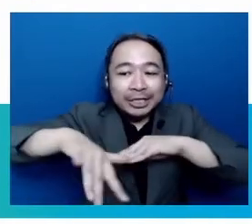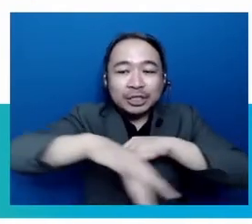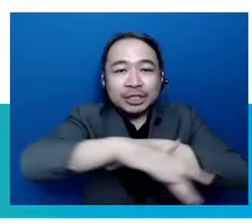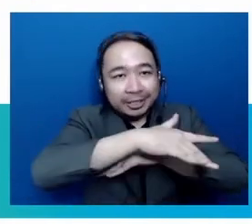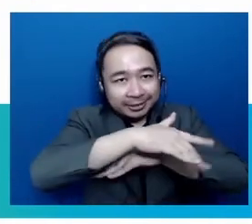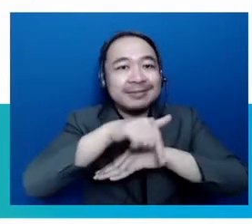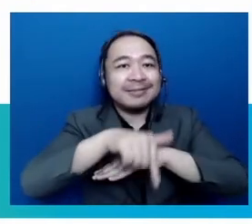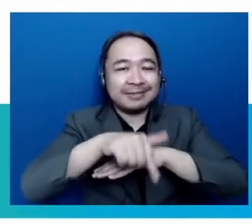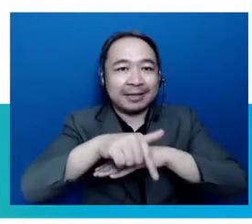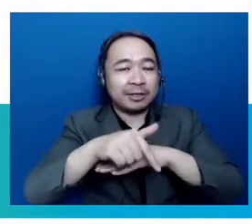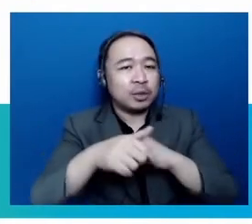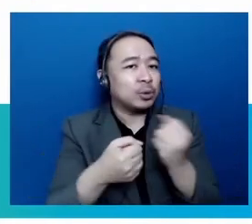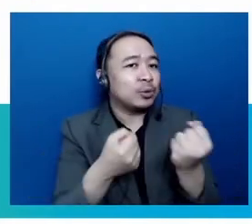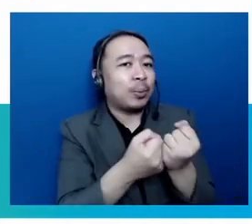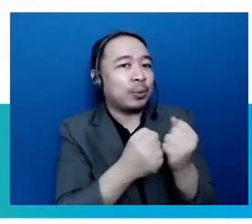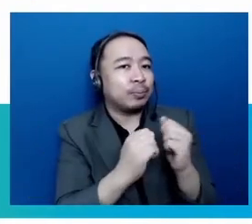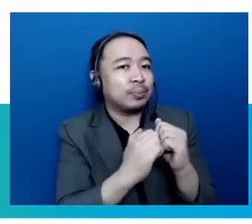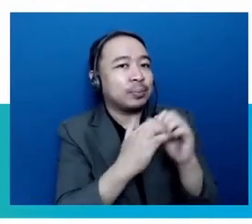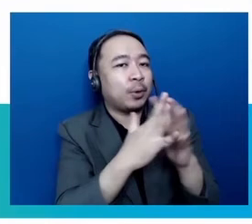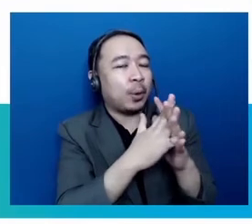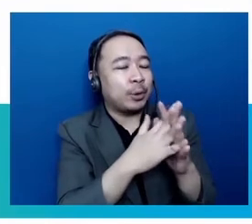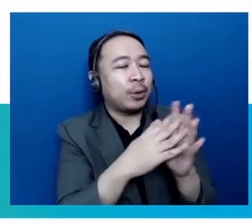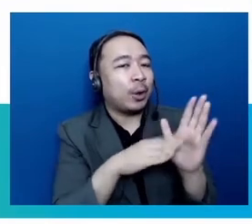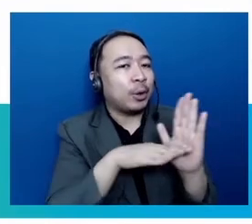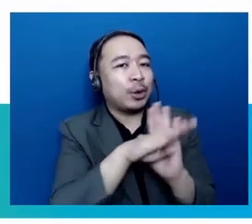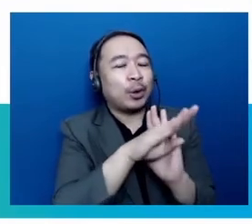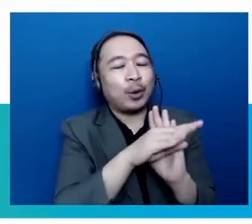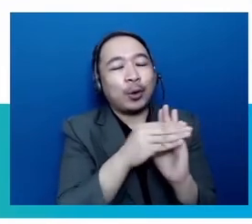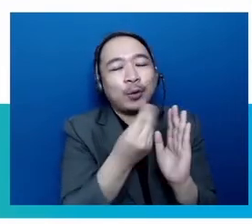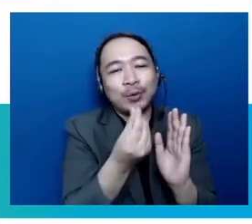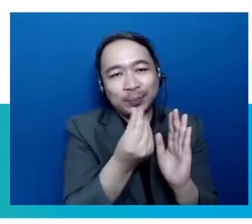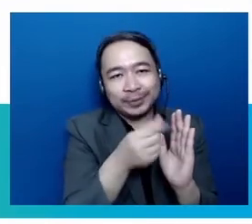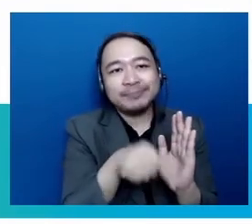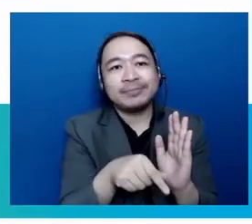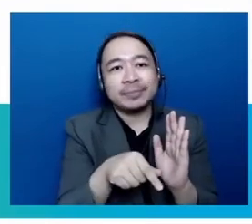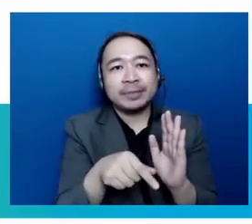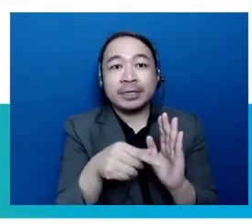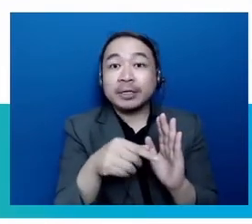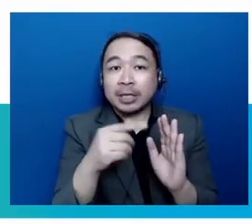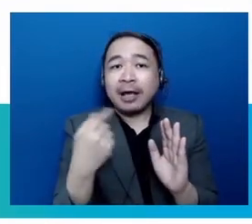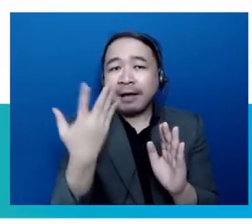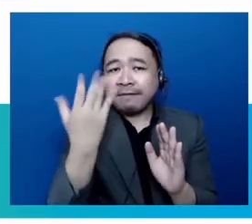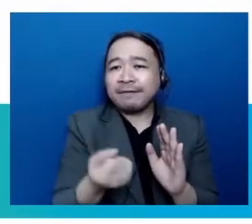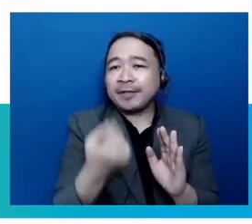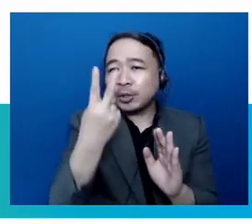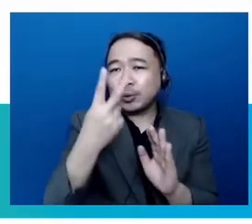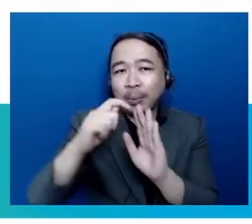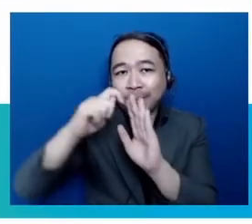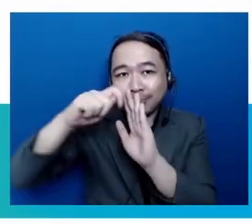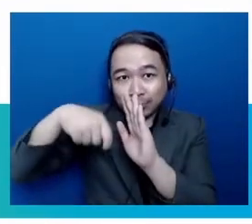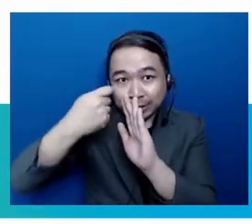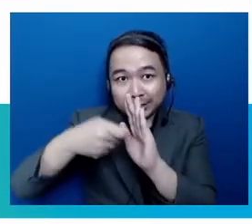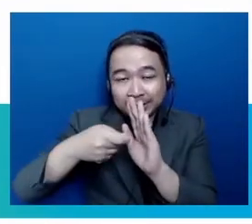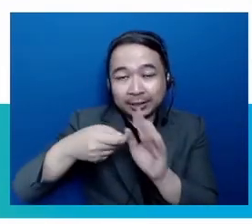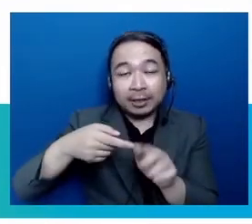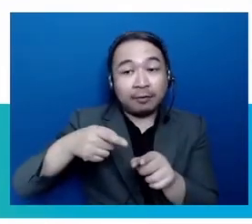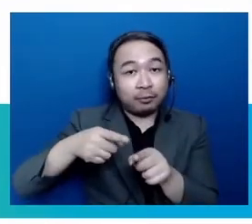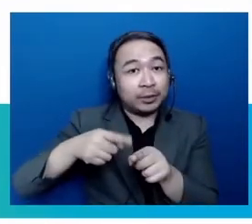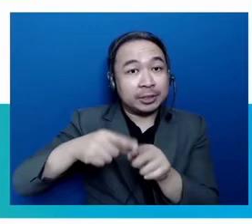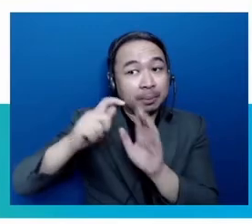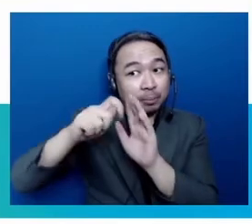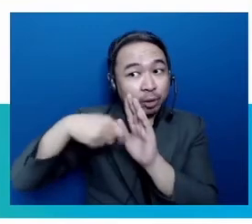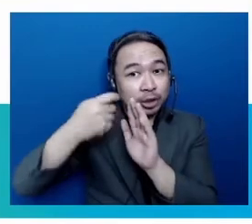crucial, because there are two types of projects. On the one hand, the projects who are financially viable, which can